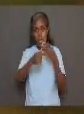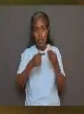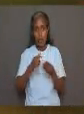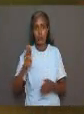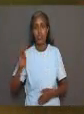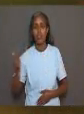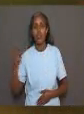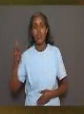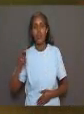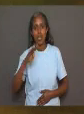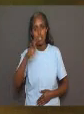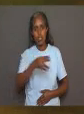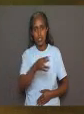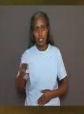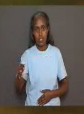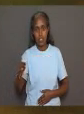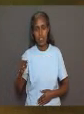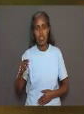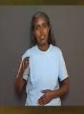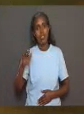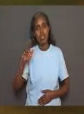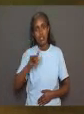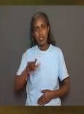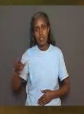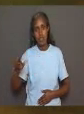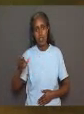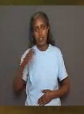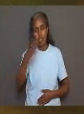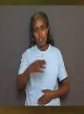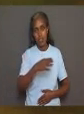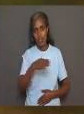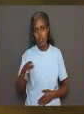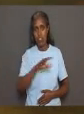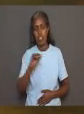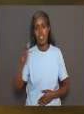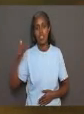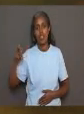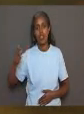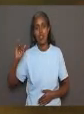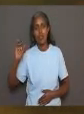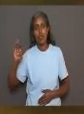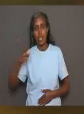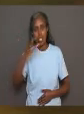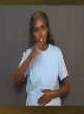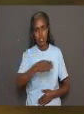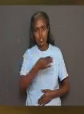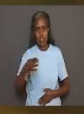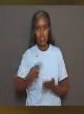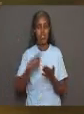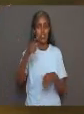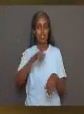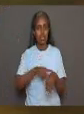will learn about bar charts, line graphs, and pie charts.